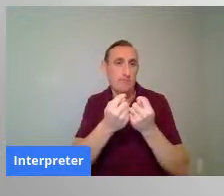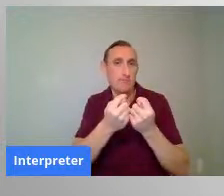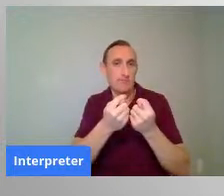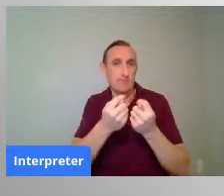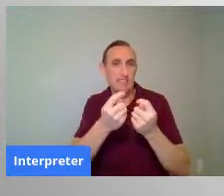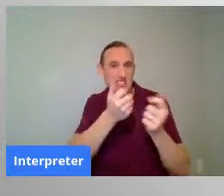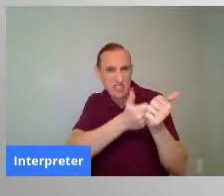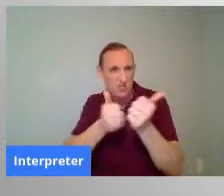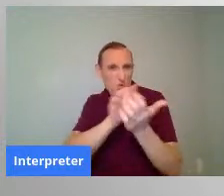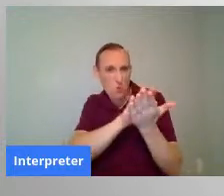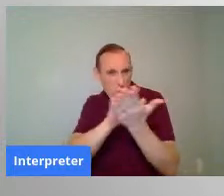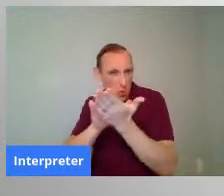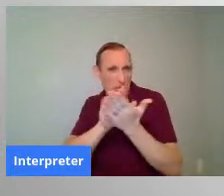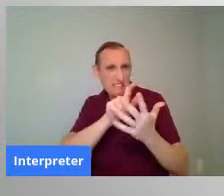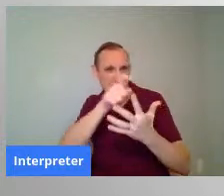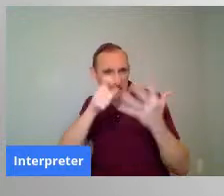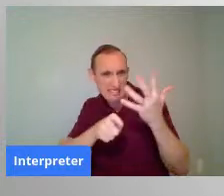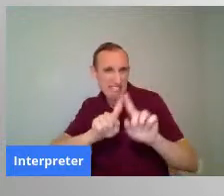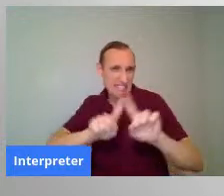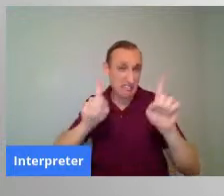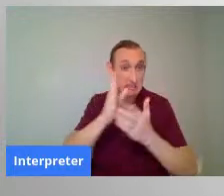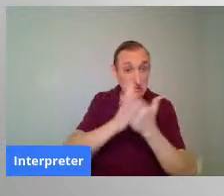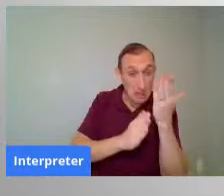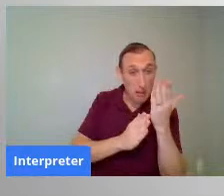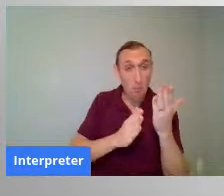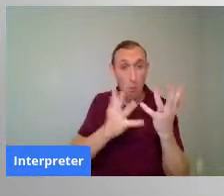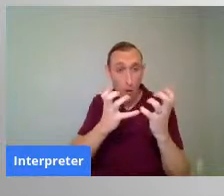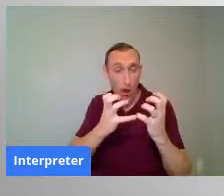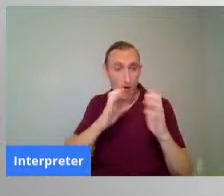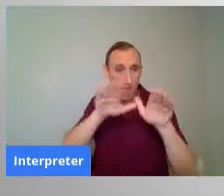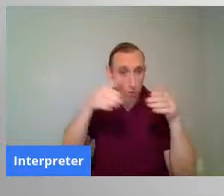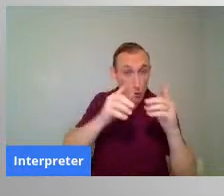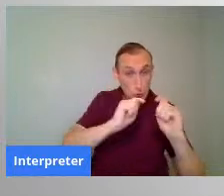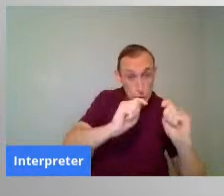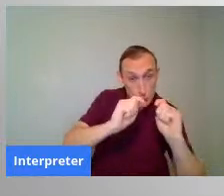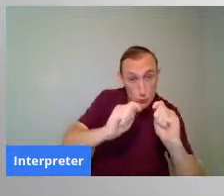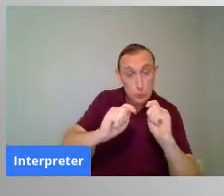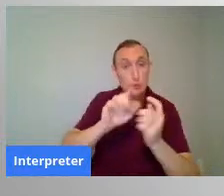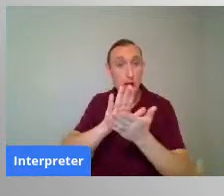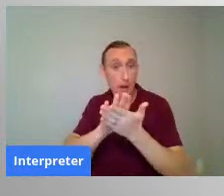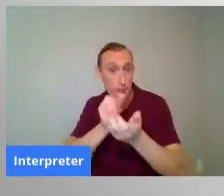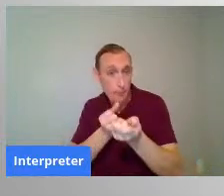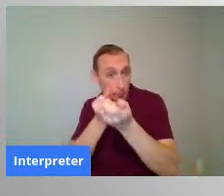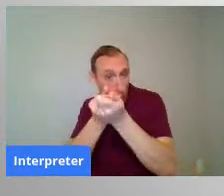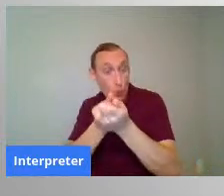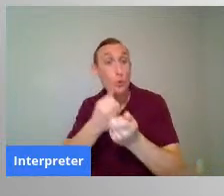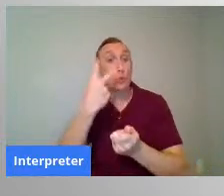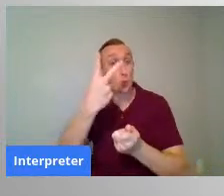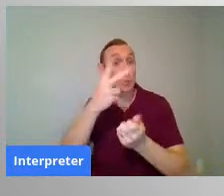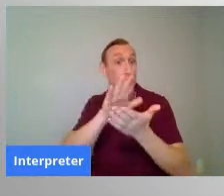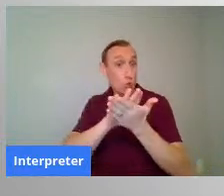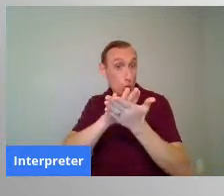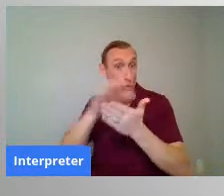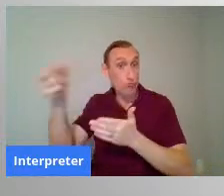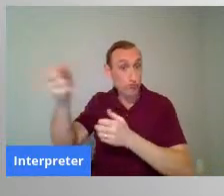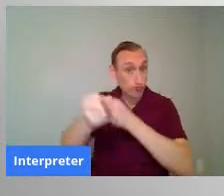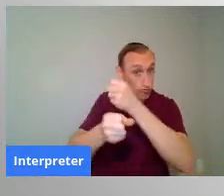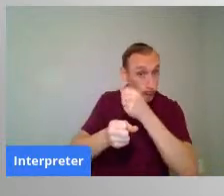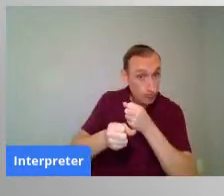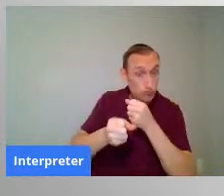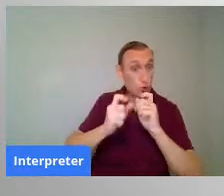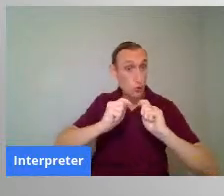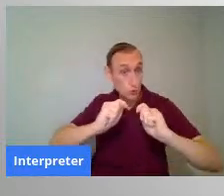looking specifically at tutoring and academic support. I know 2 of our schools recently have brought on tutors who are doing online tutoring with